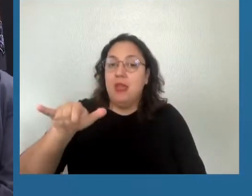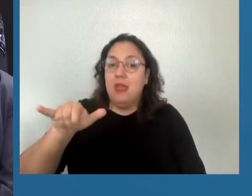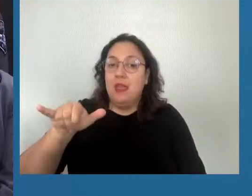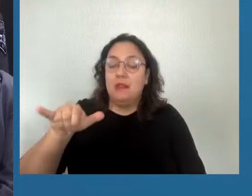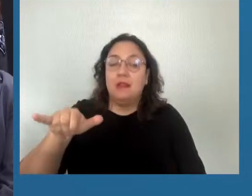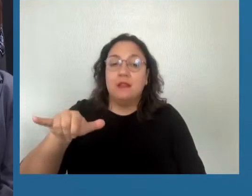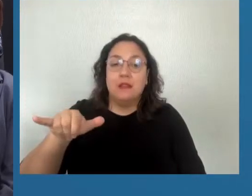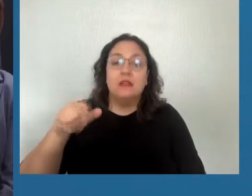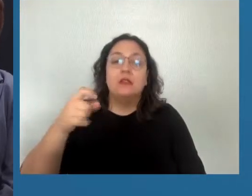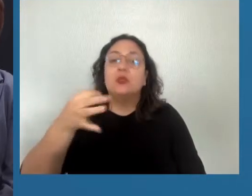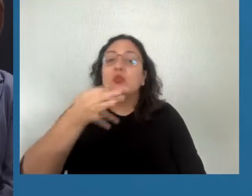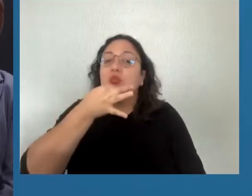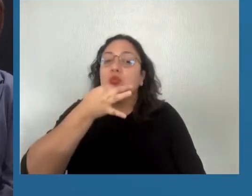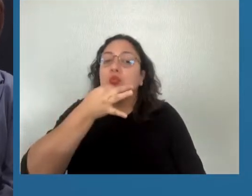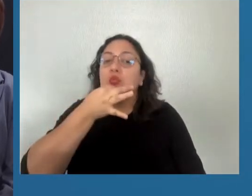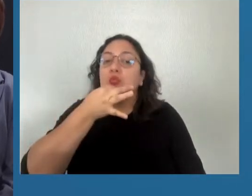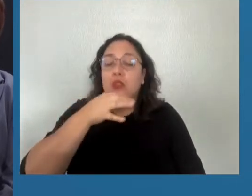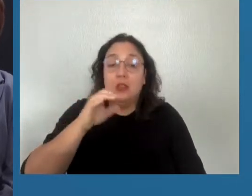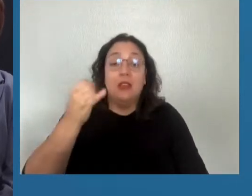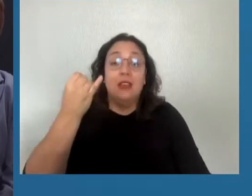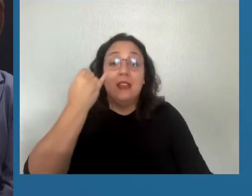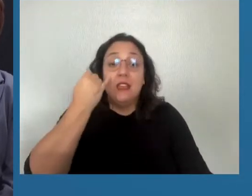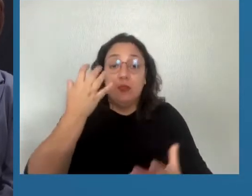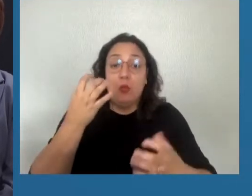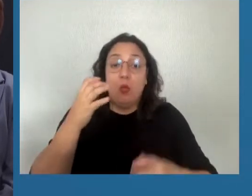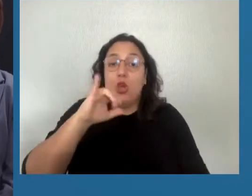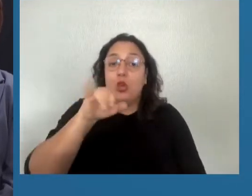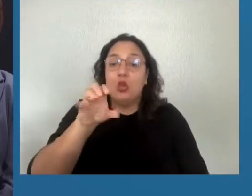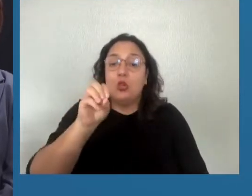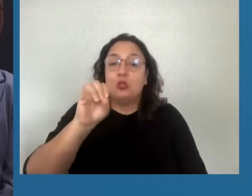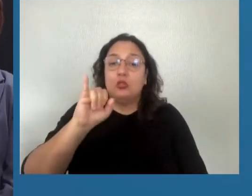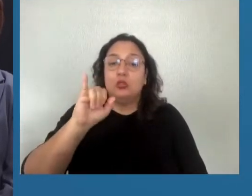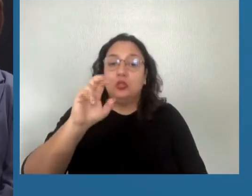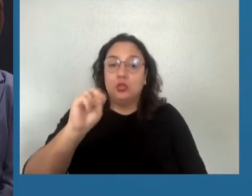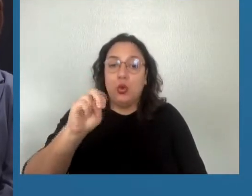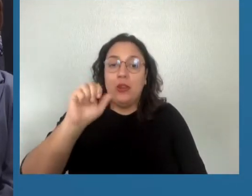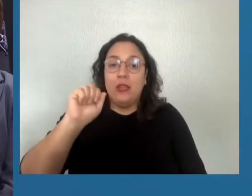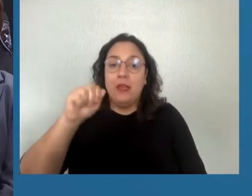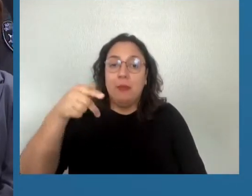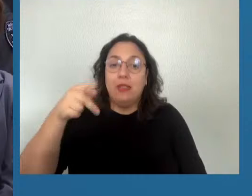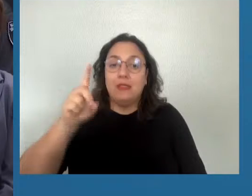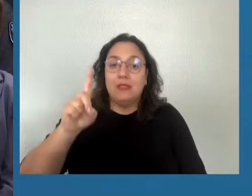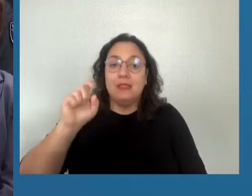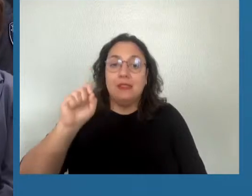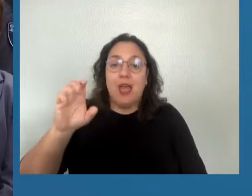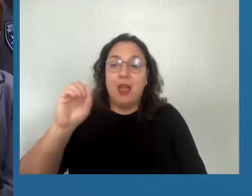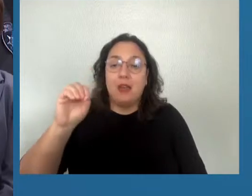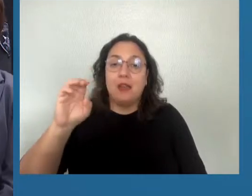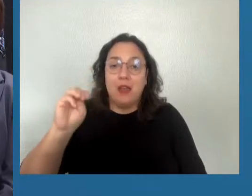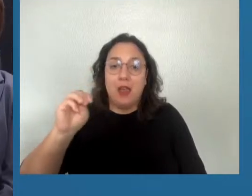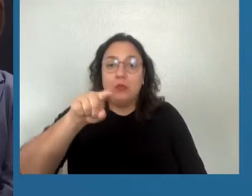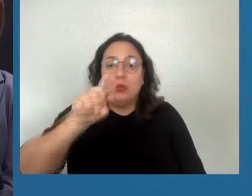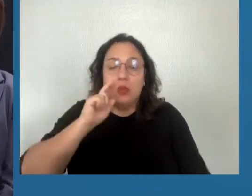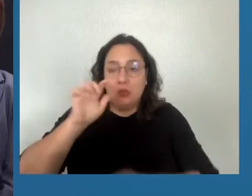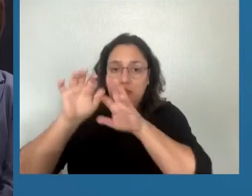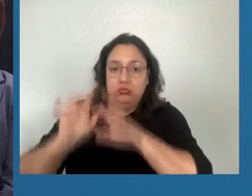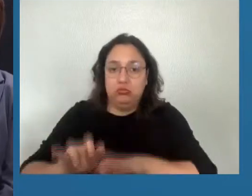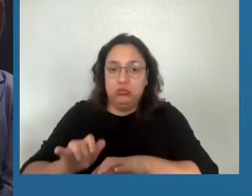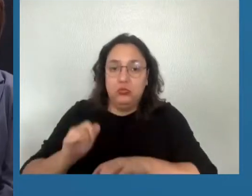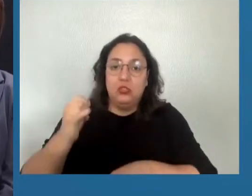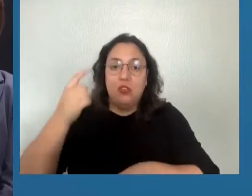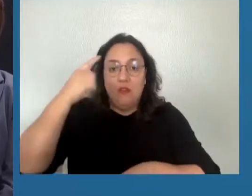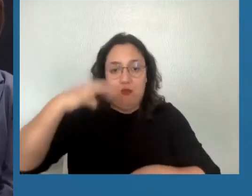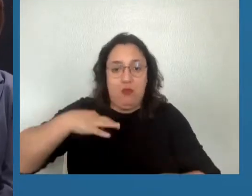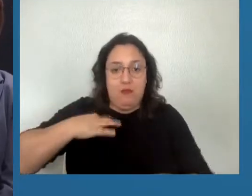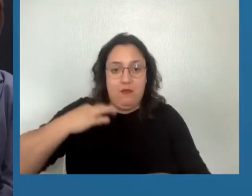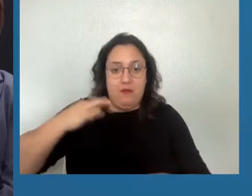going on right now. And we're also looking at other avenues to be able to fill some of the needs for non-police services. We often get many